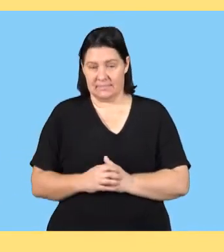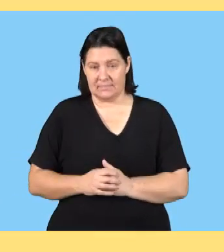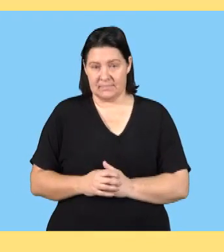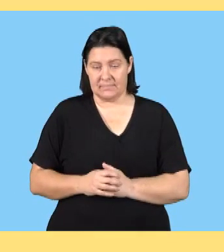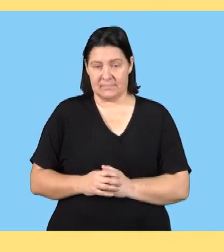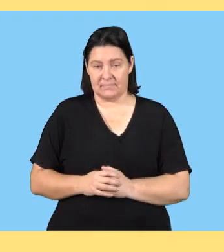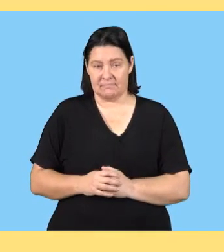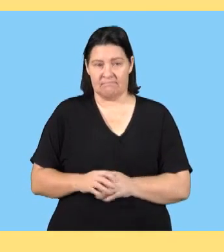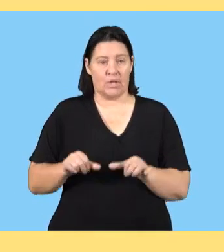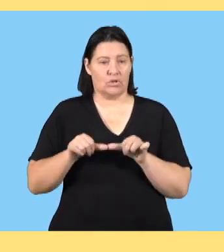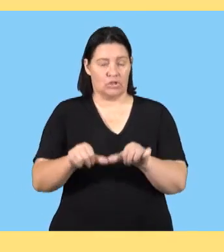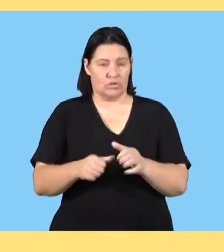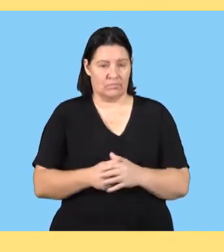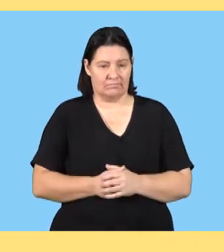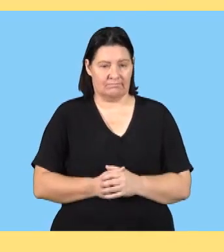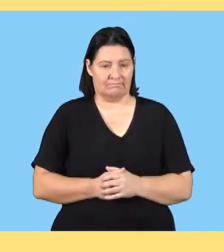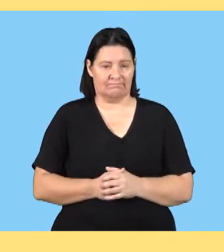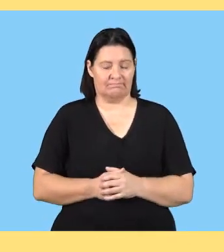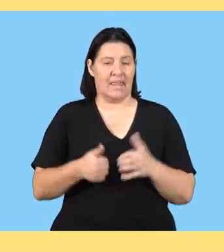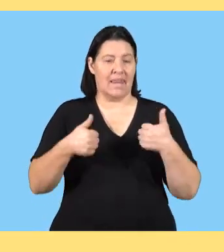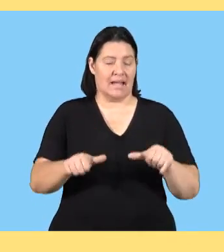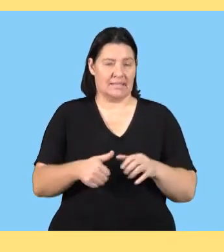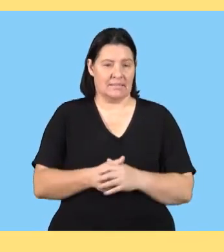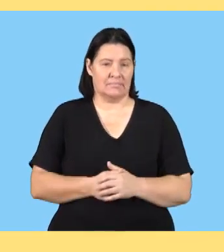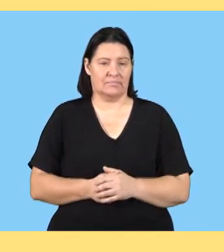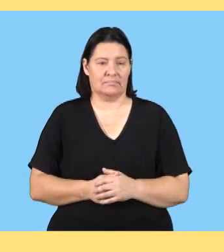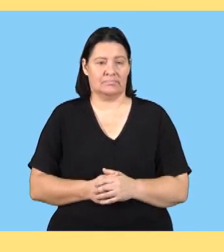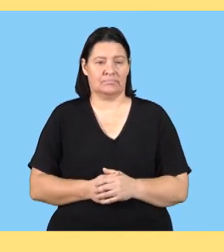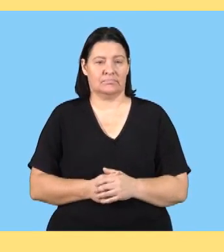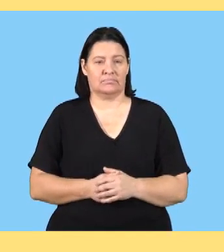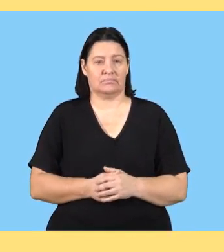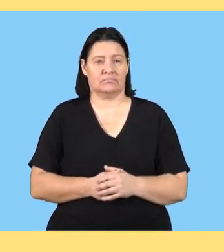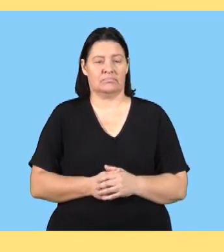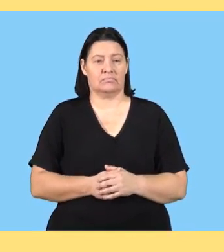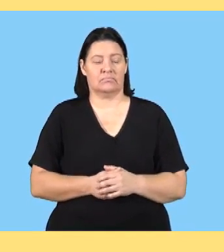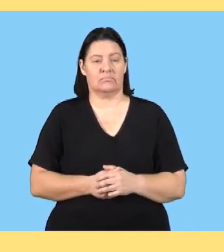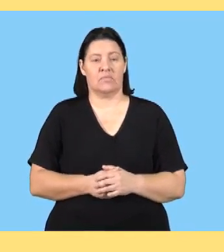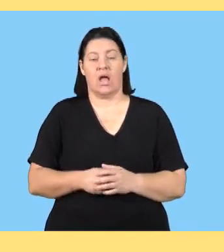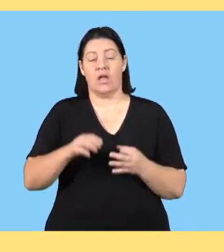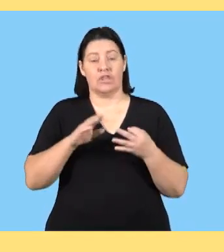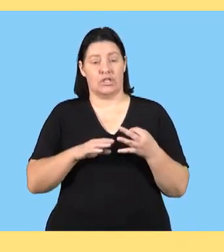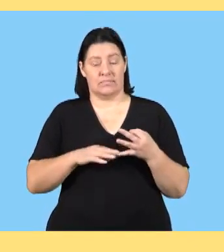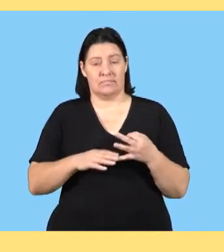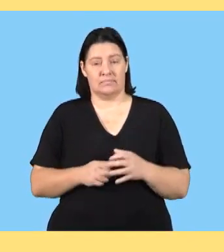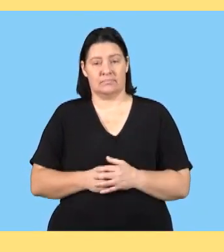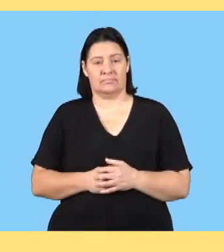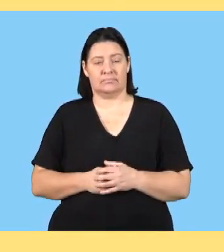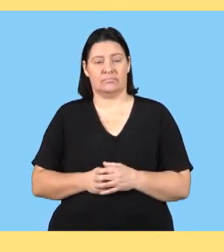280. Let us continue with the next one. The third transaction